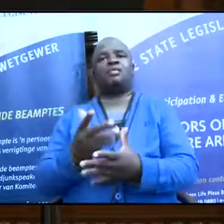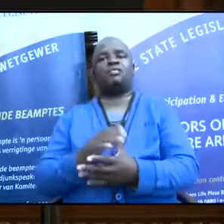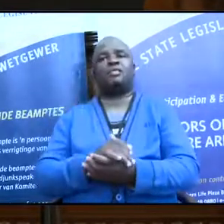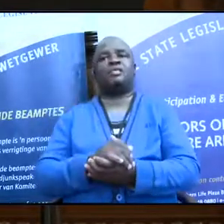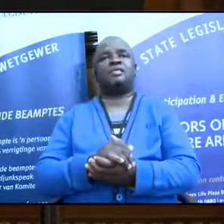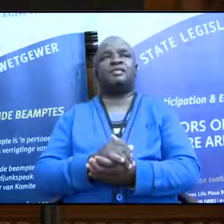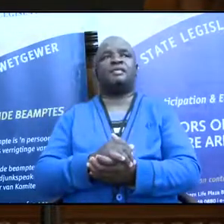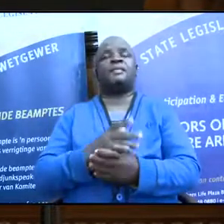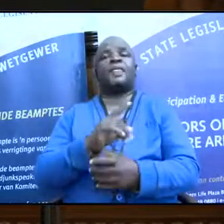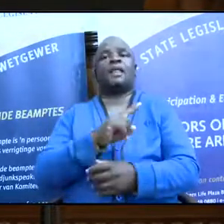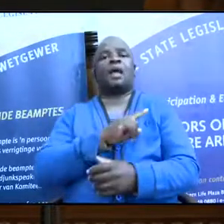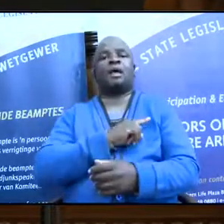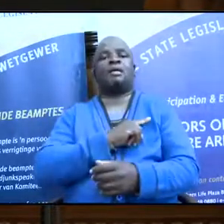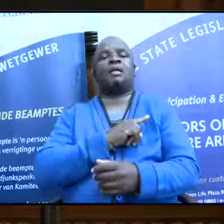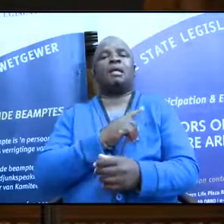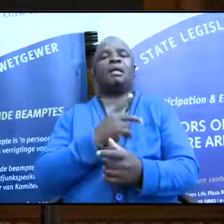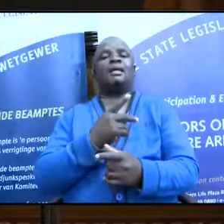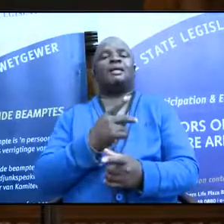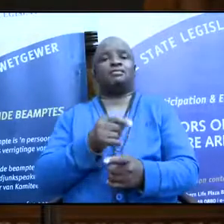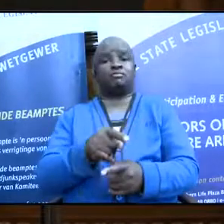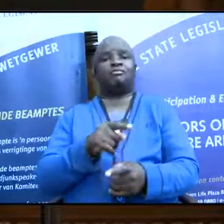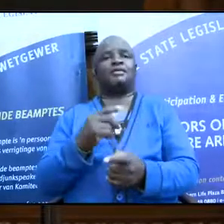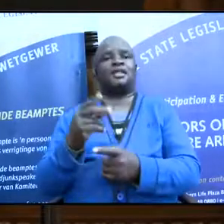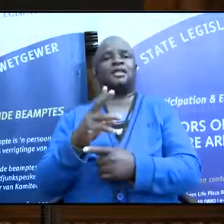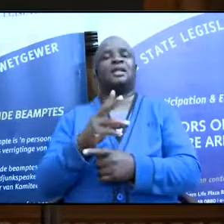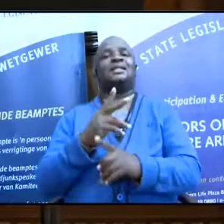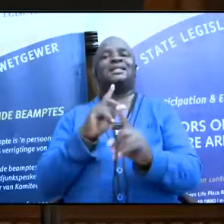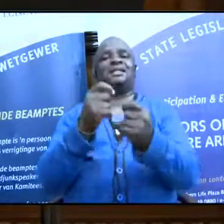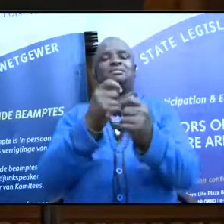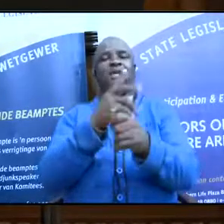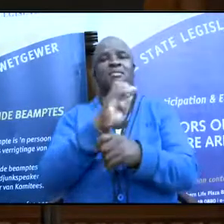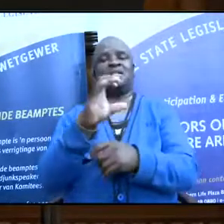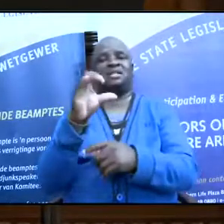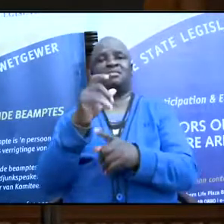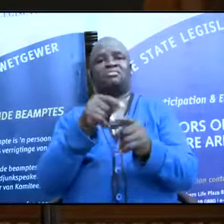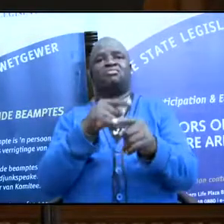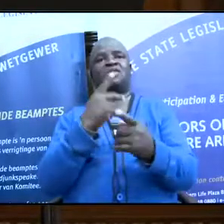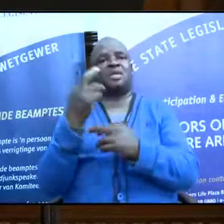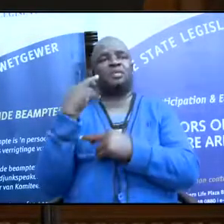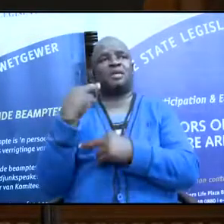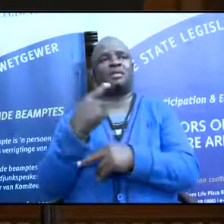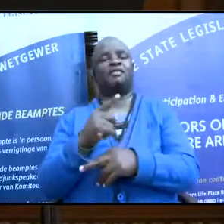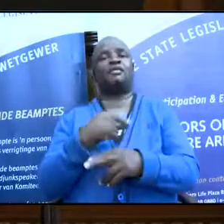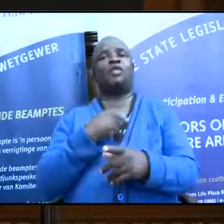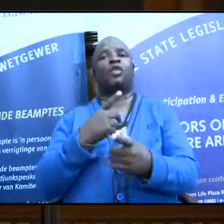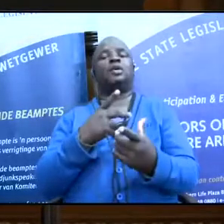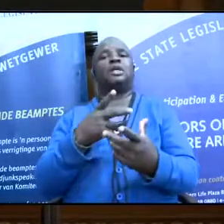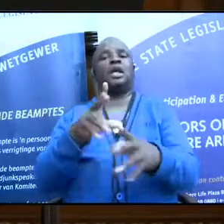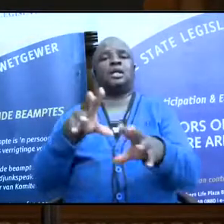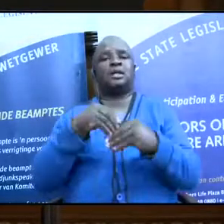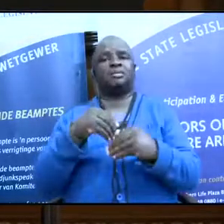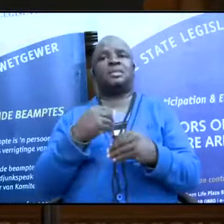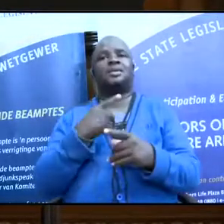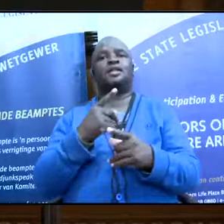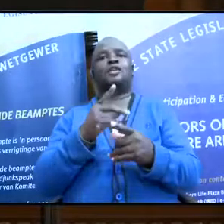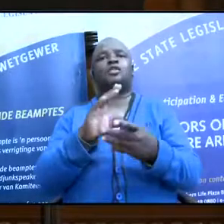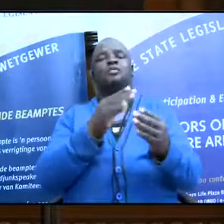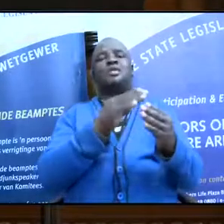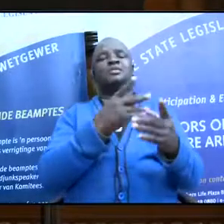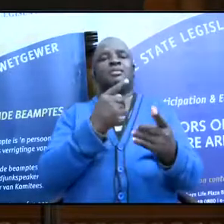because that is what the executive is responsible for and allow the public to discuss it is